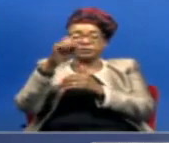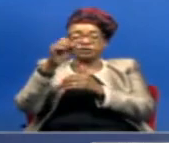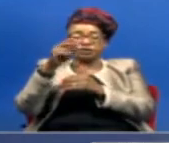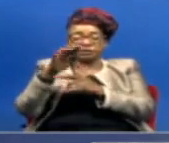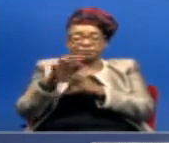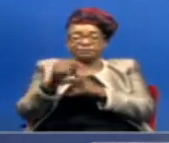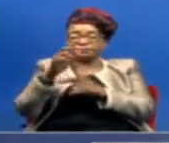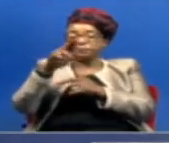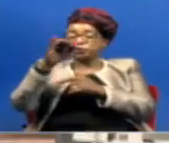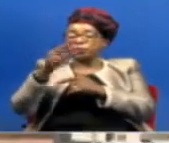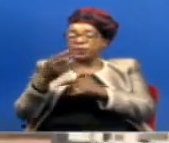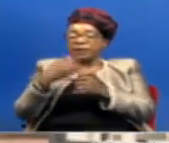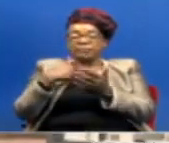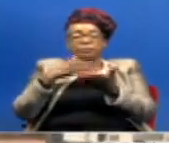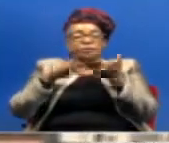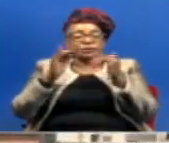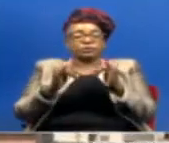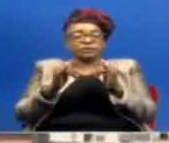details.